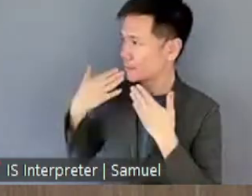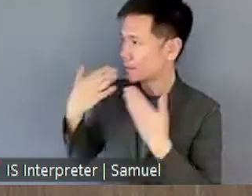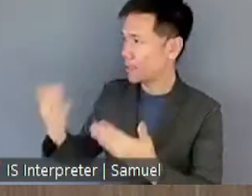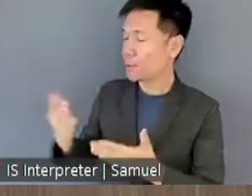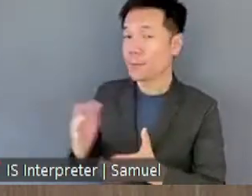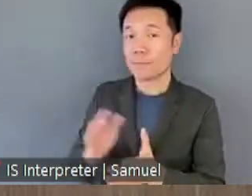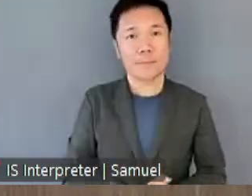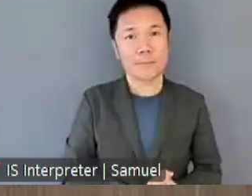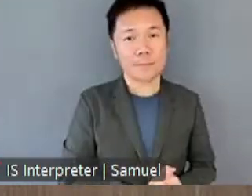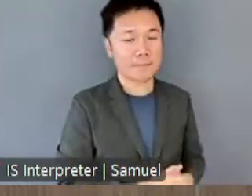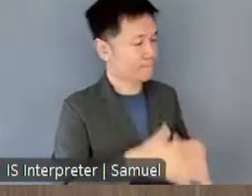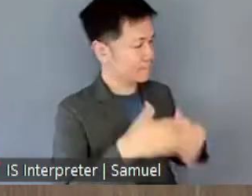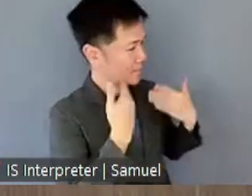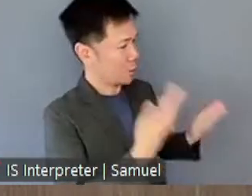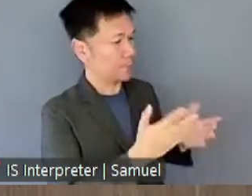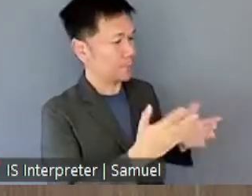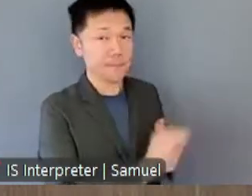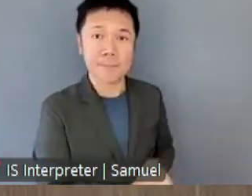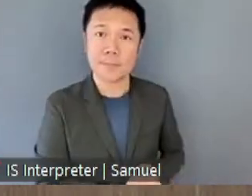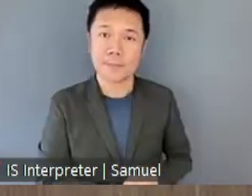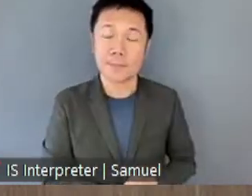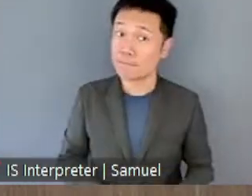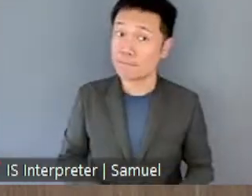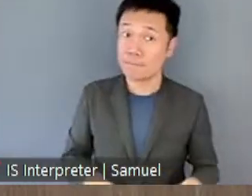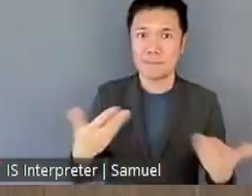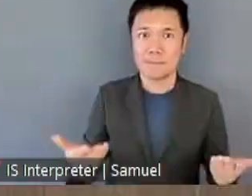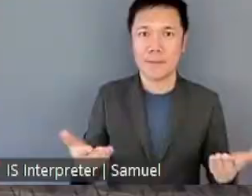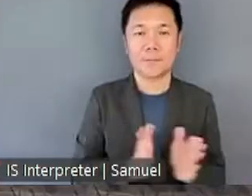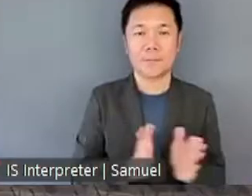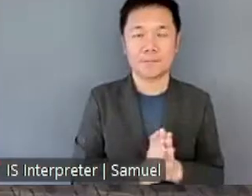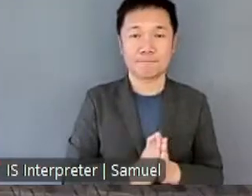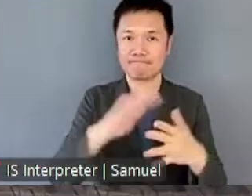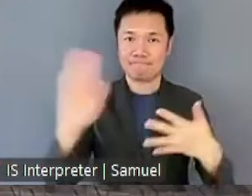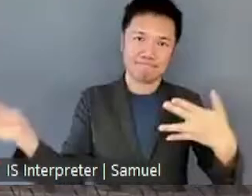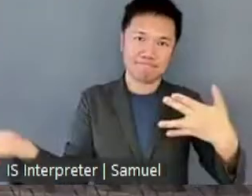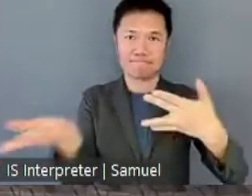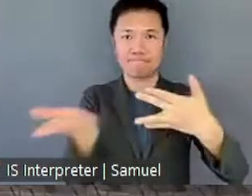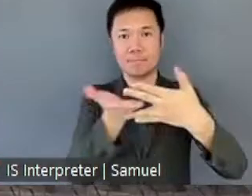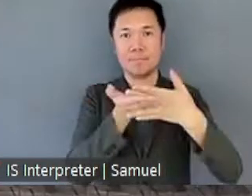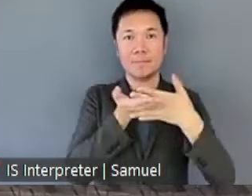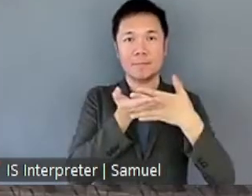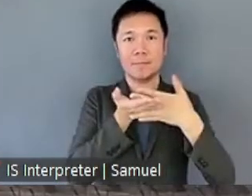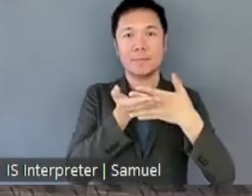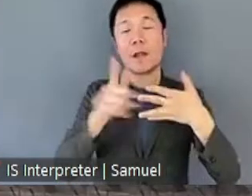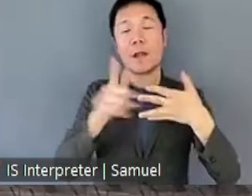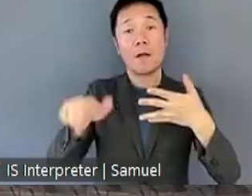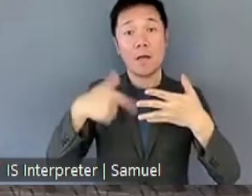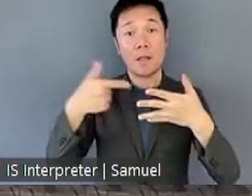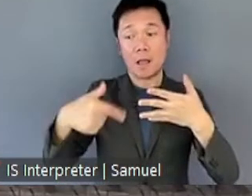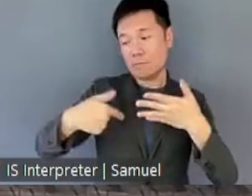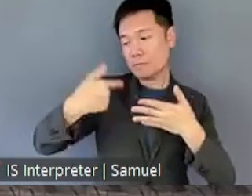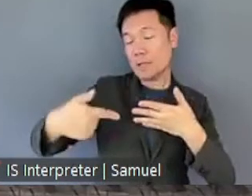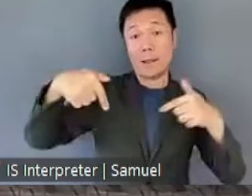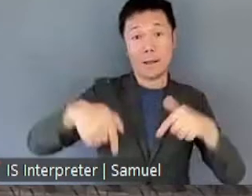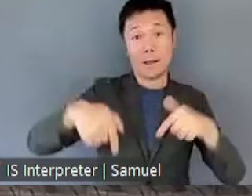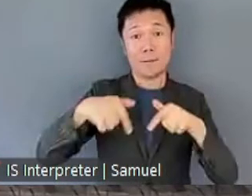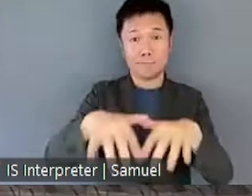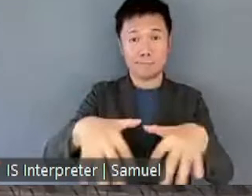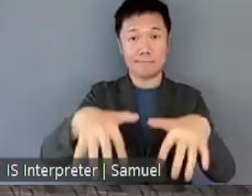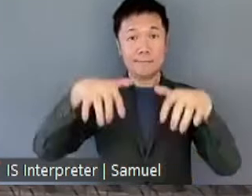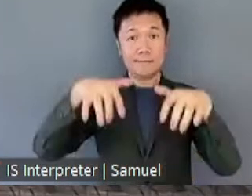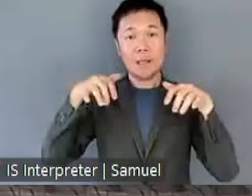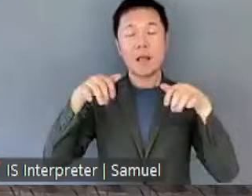Thank you, Ms. Boniface. On this note, I adjourn the meeting. We will resume the proceedings in this Astana Hall